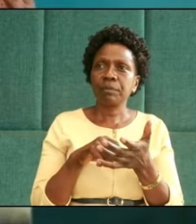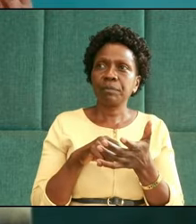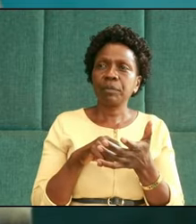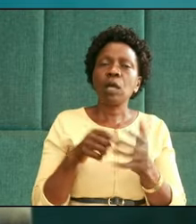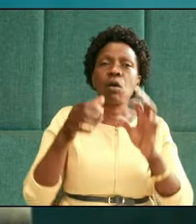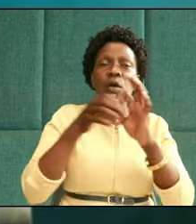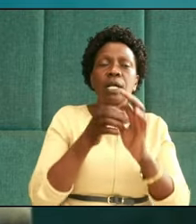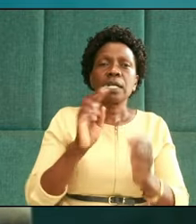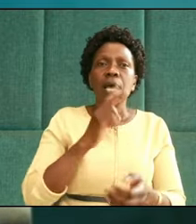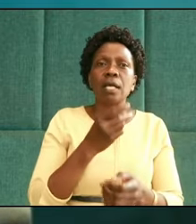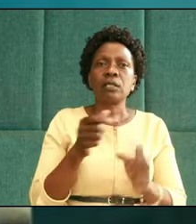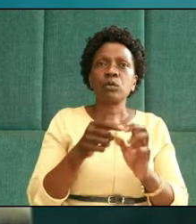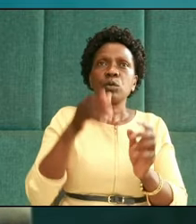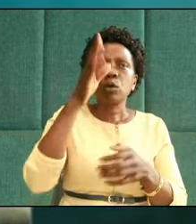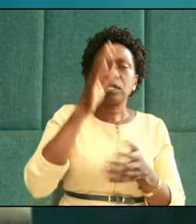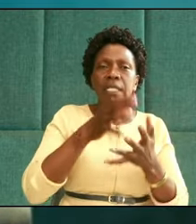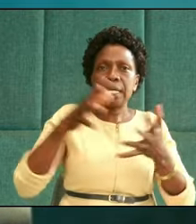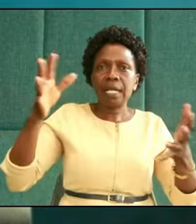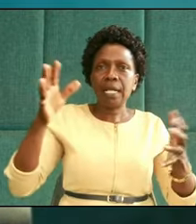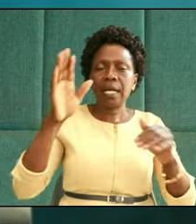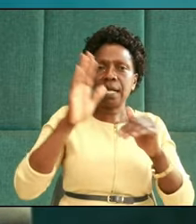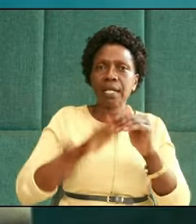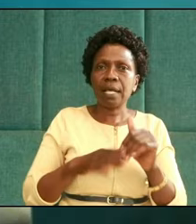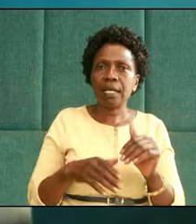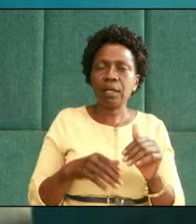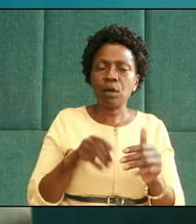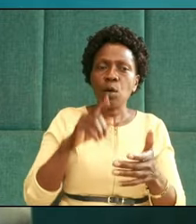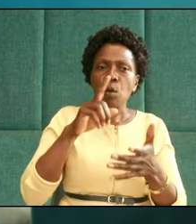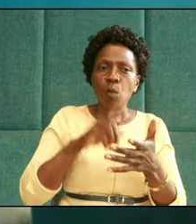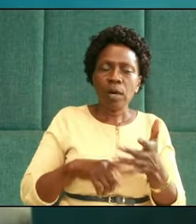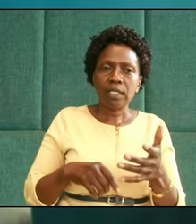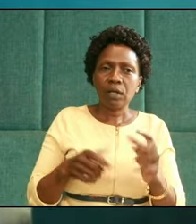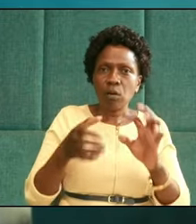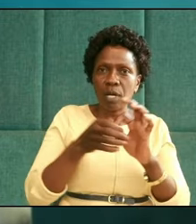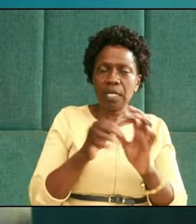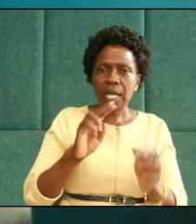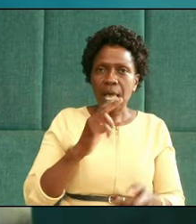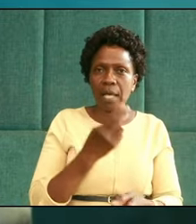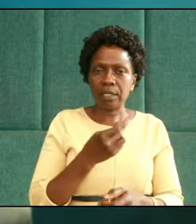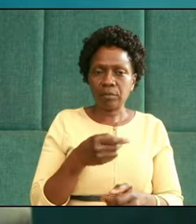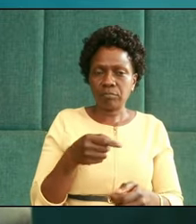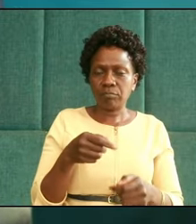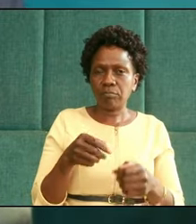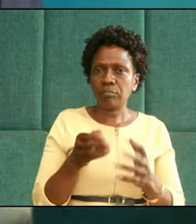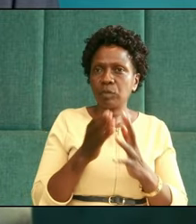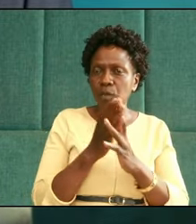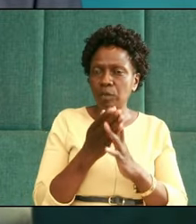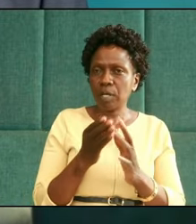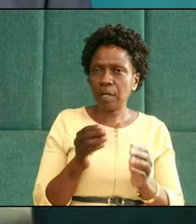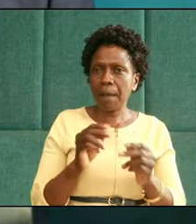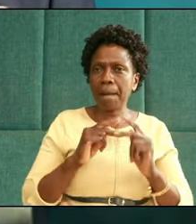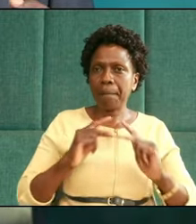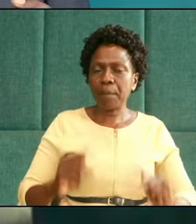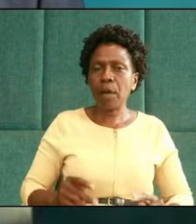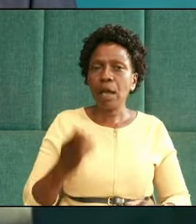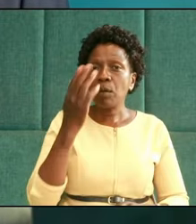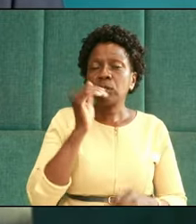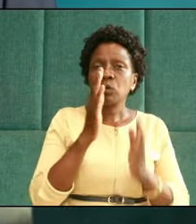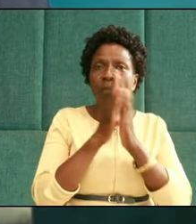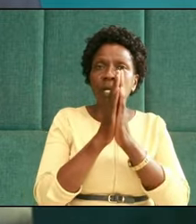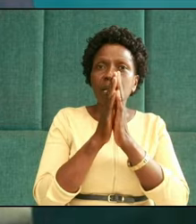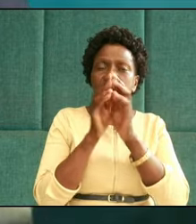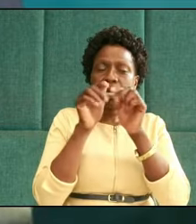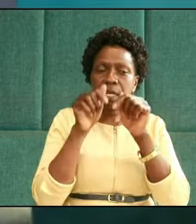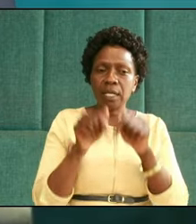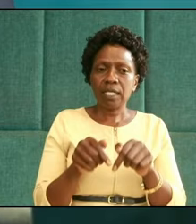is greater than that which disconnects us. And I want to pray that this week,